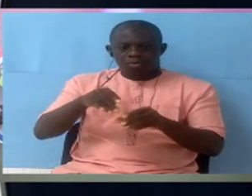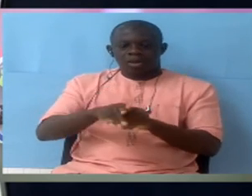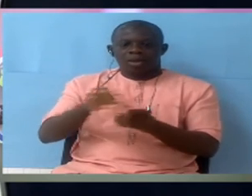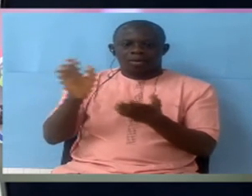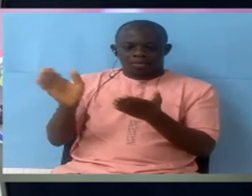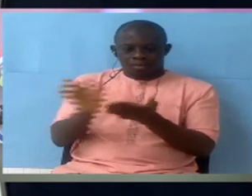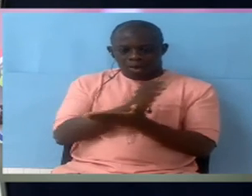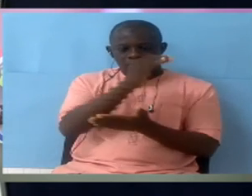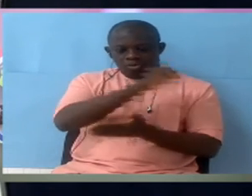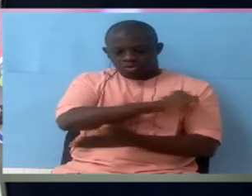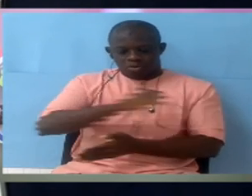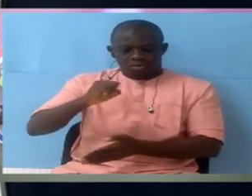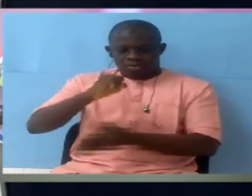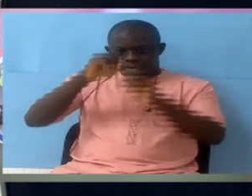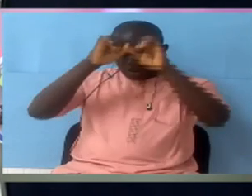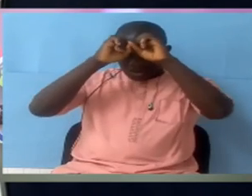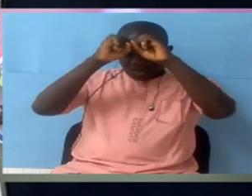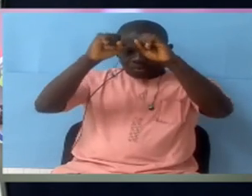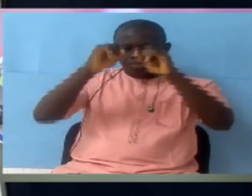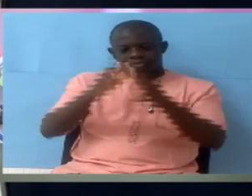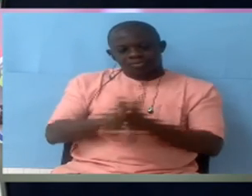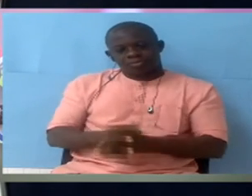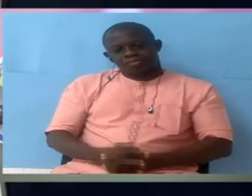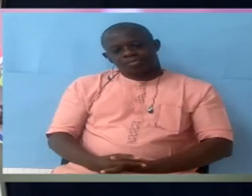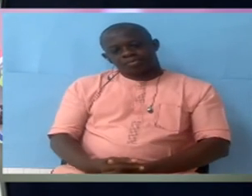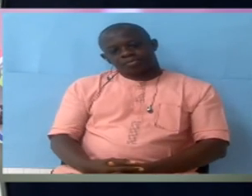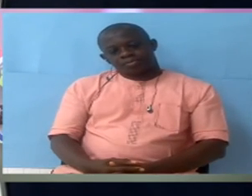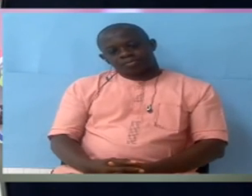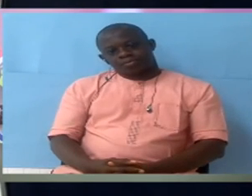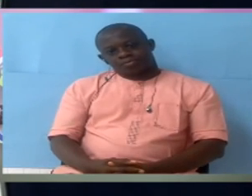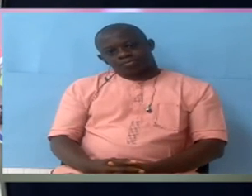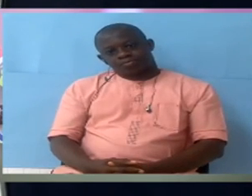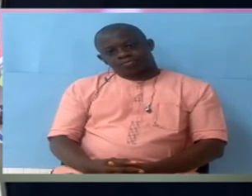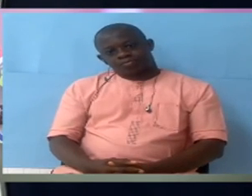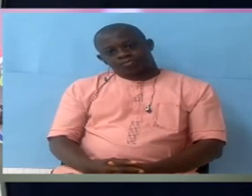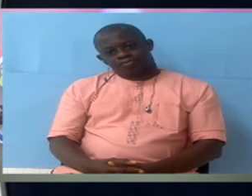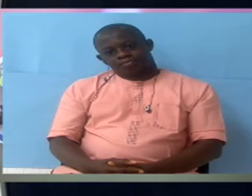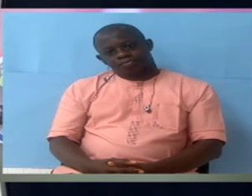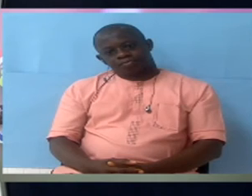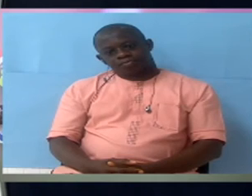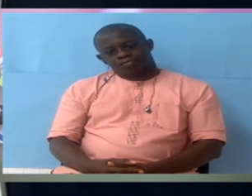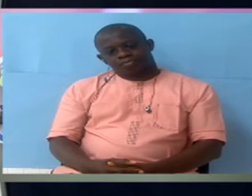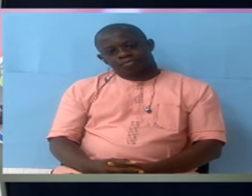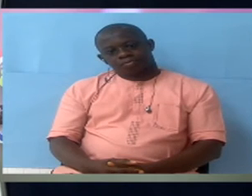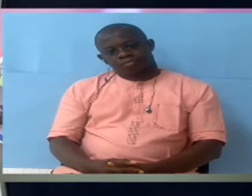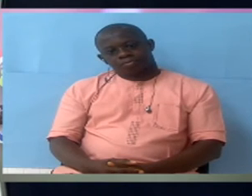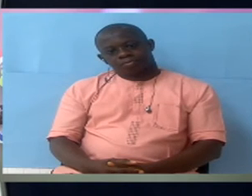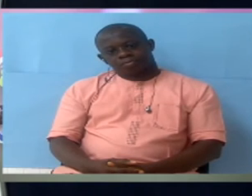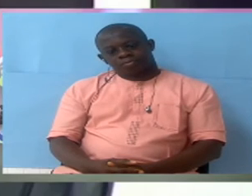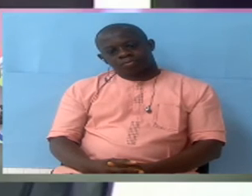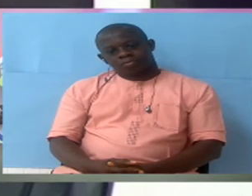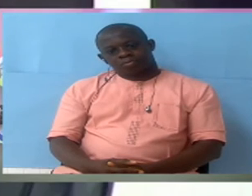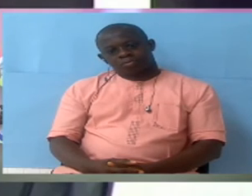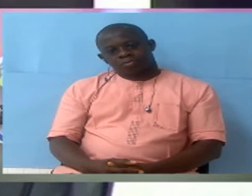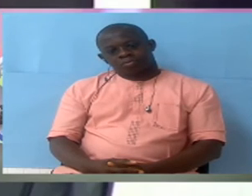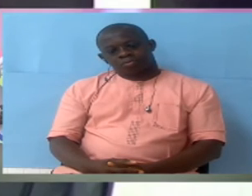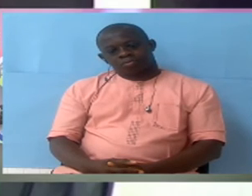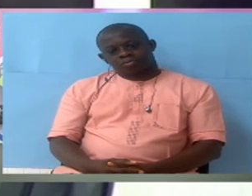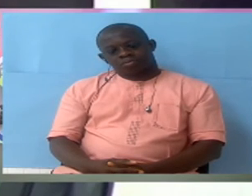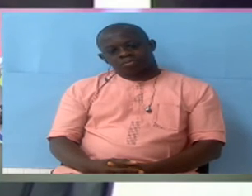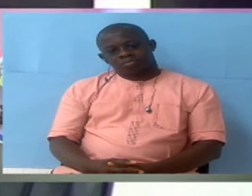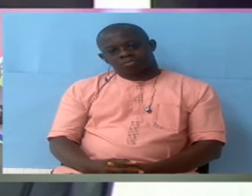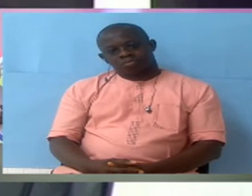xamne bokon na ci ñi nga xamne wax nañ ne yow ci coup bi nga bokka. There is no one